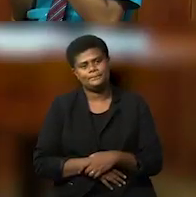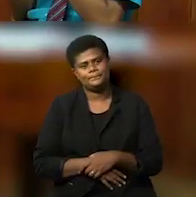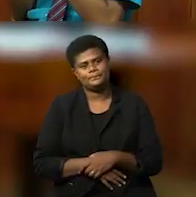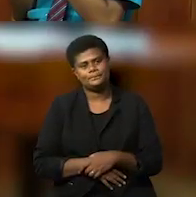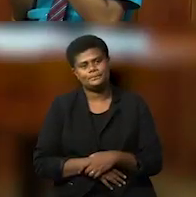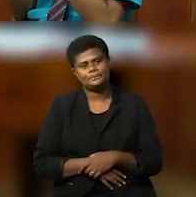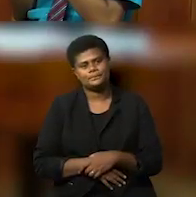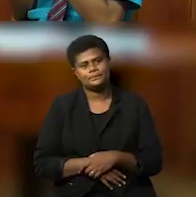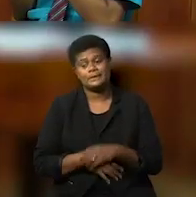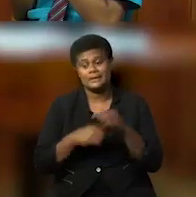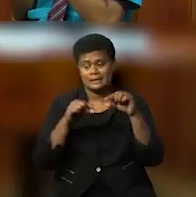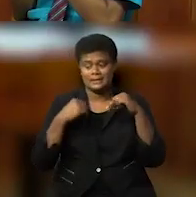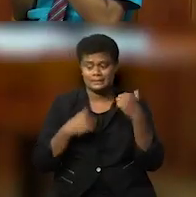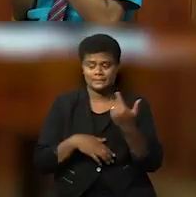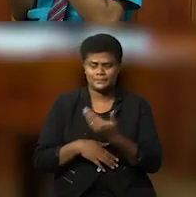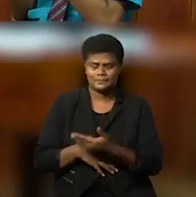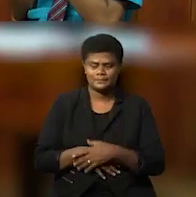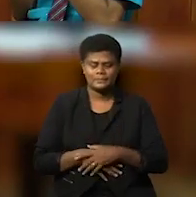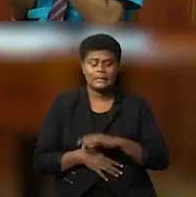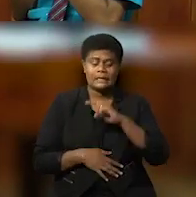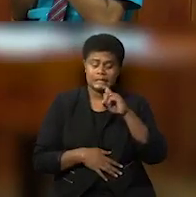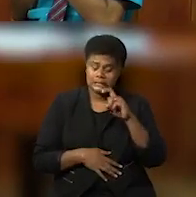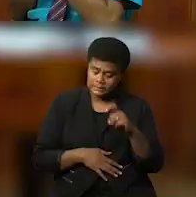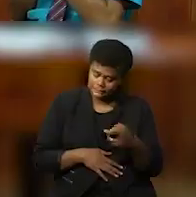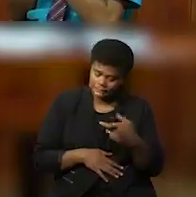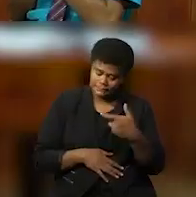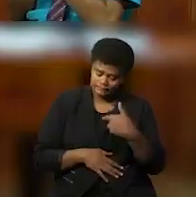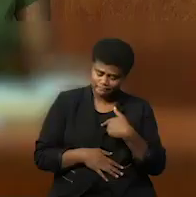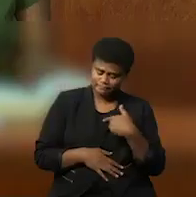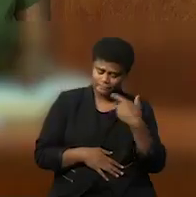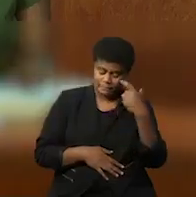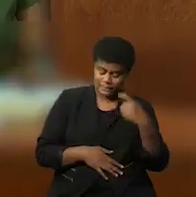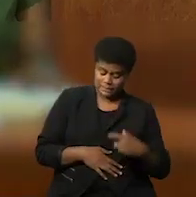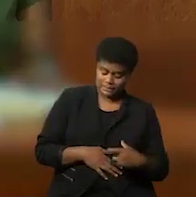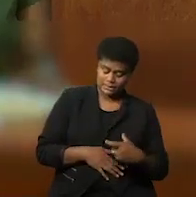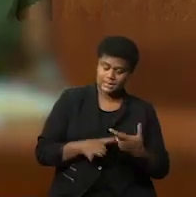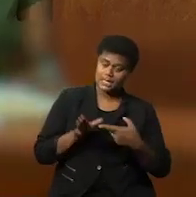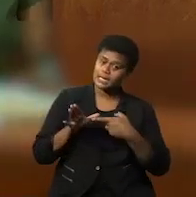If I'm asked that personally, if I have to answer